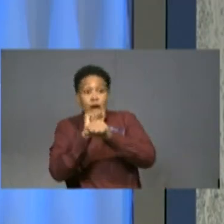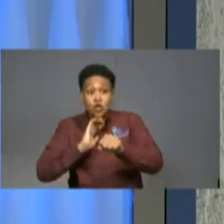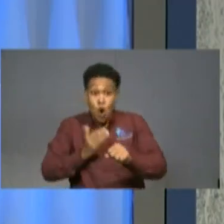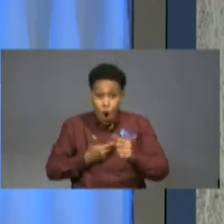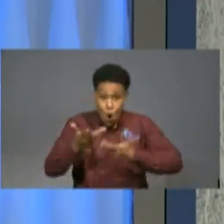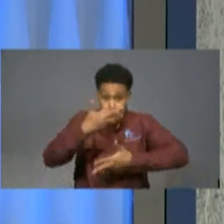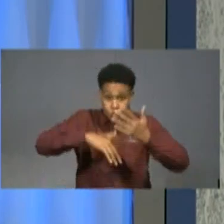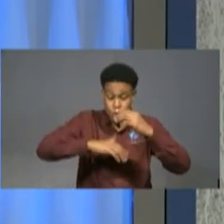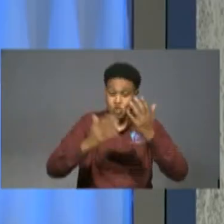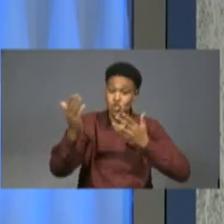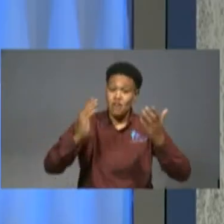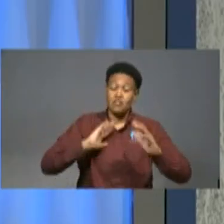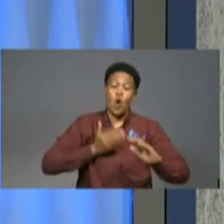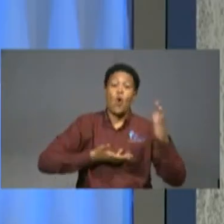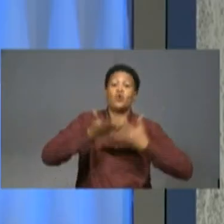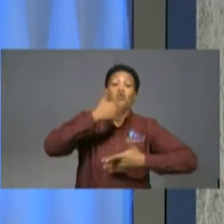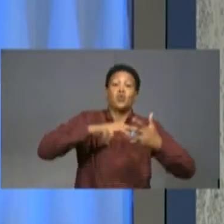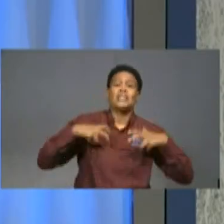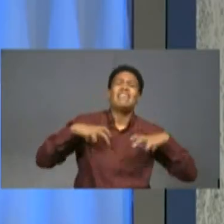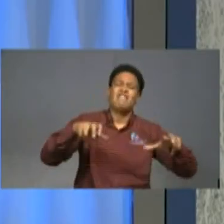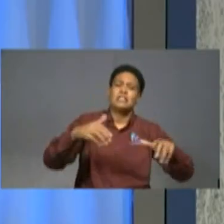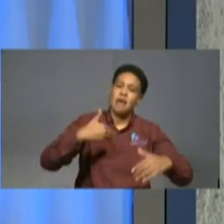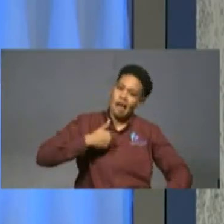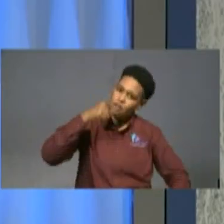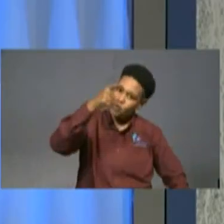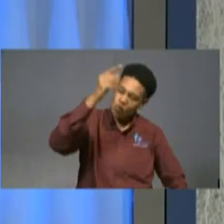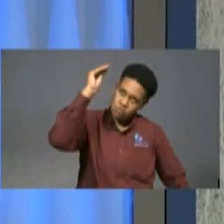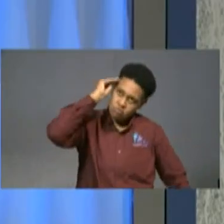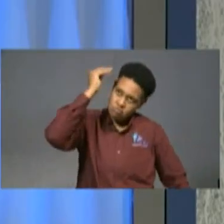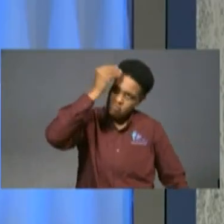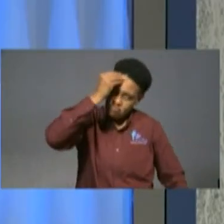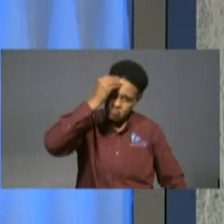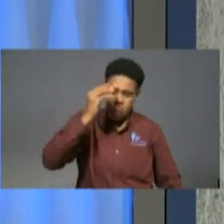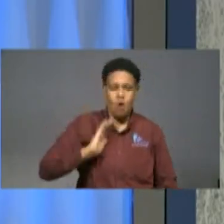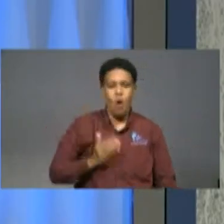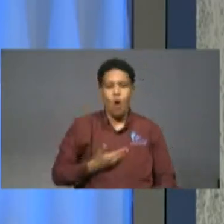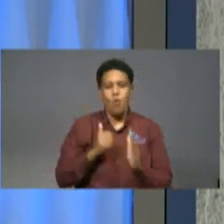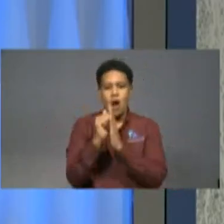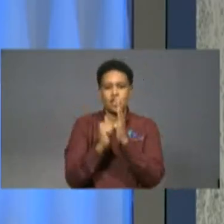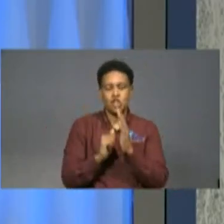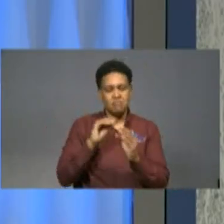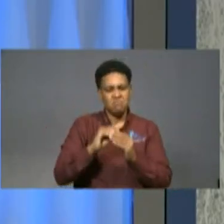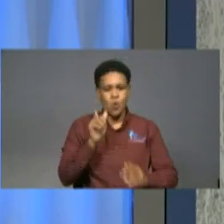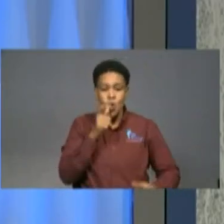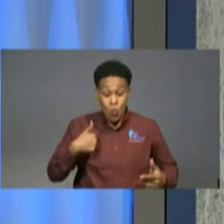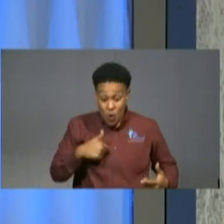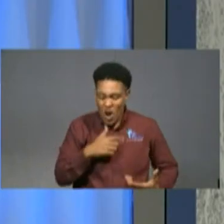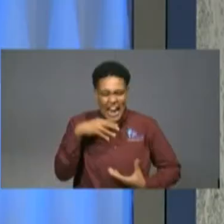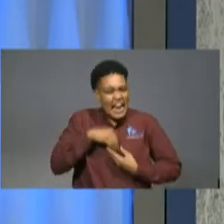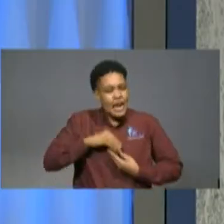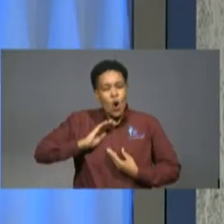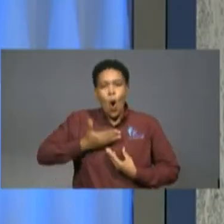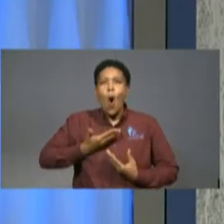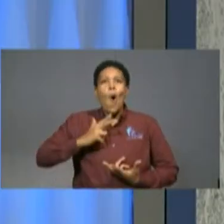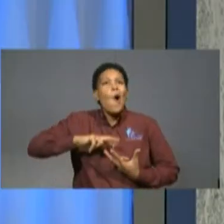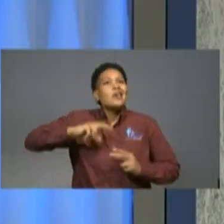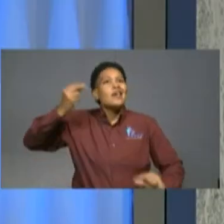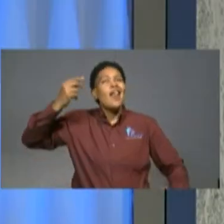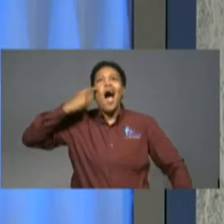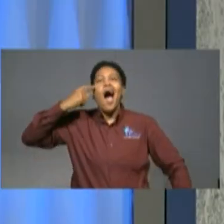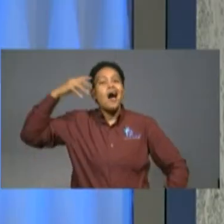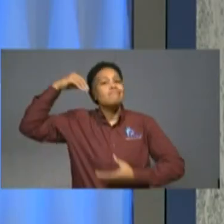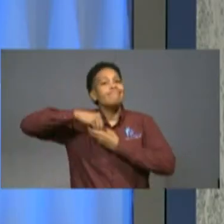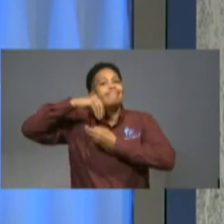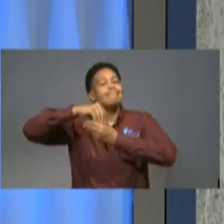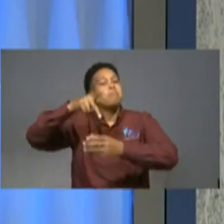and our social investments have you at the forefront of our agenda. That's who we are. It's in our DNA. We've done it before, and we'll